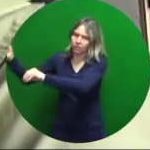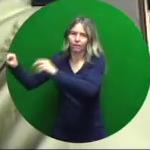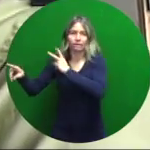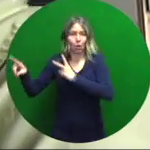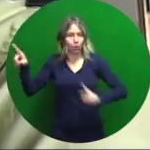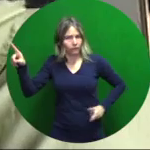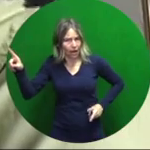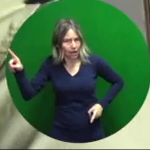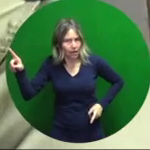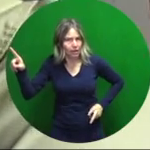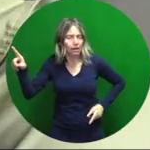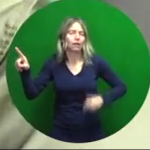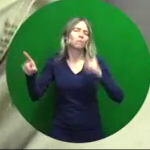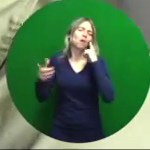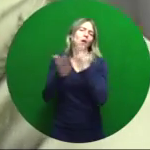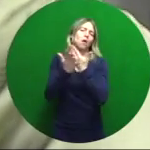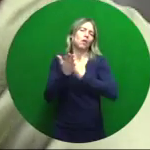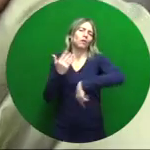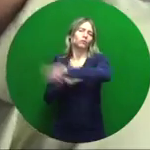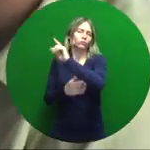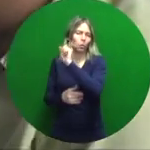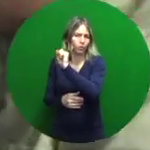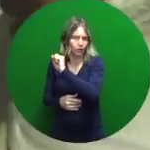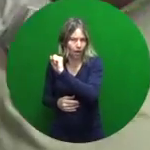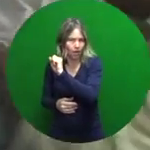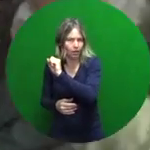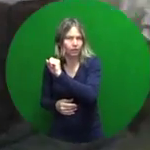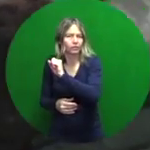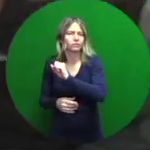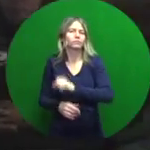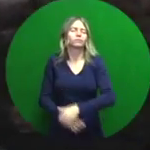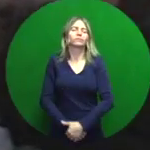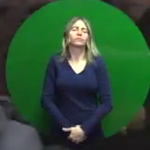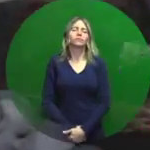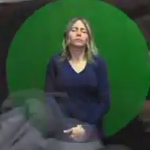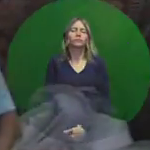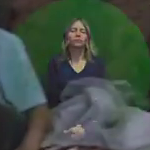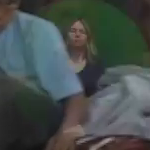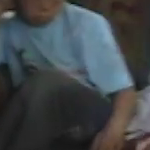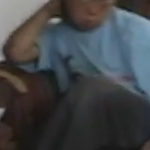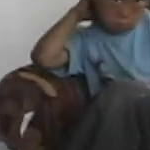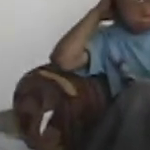she was sent to Vancouver to attend high school.